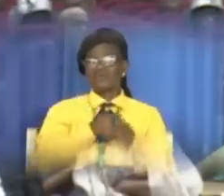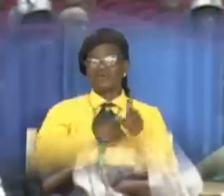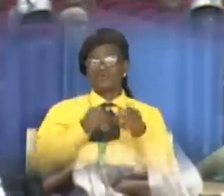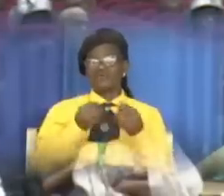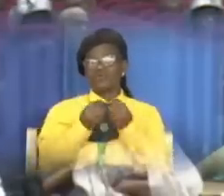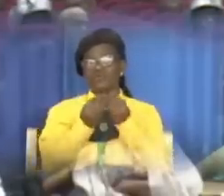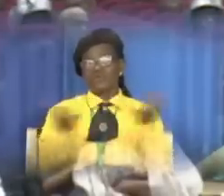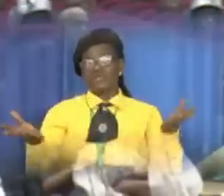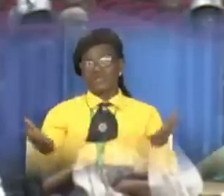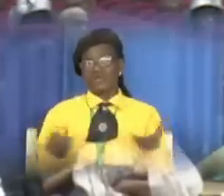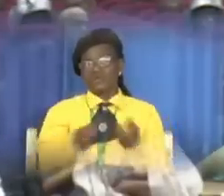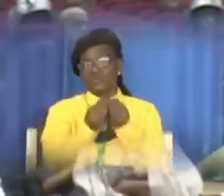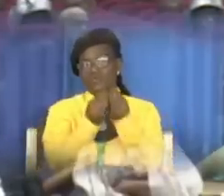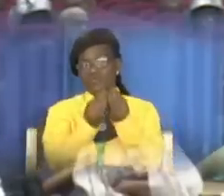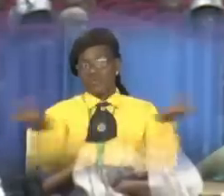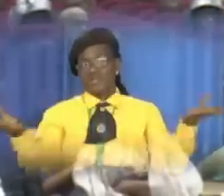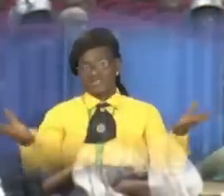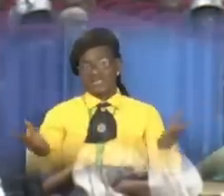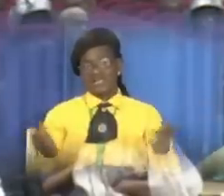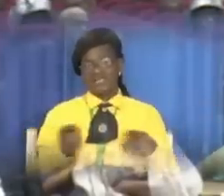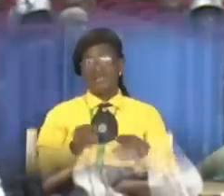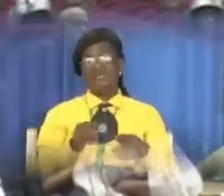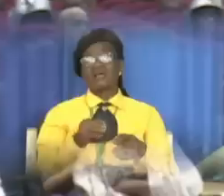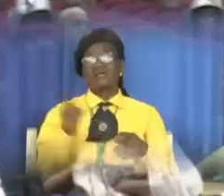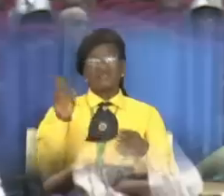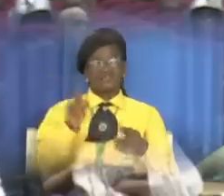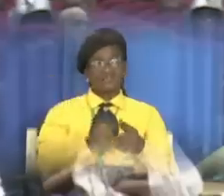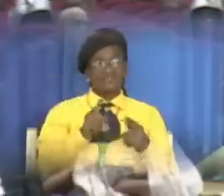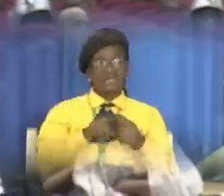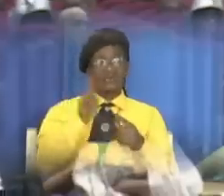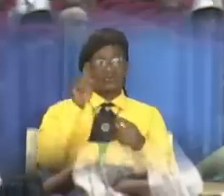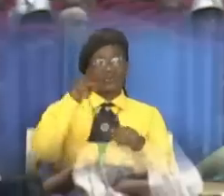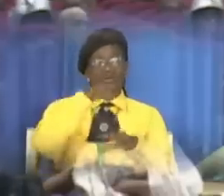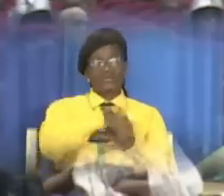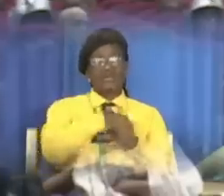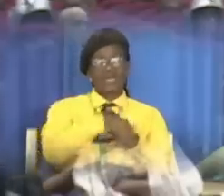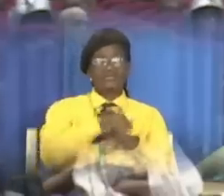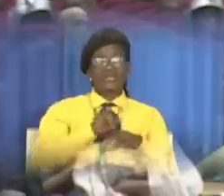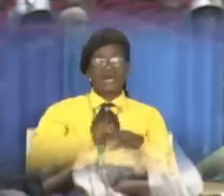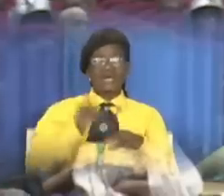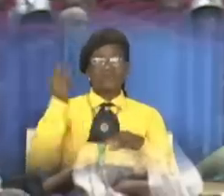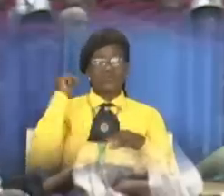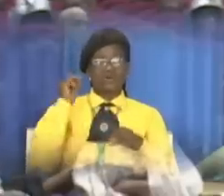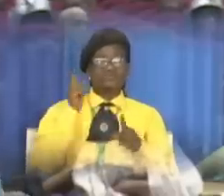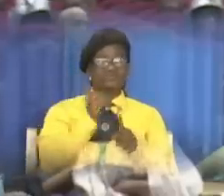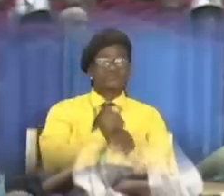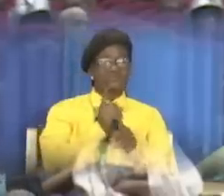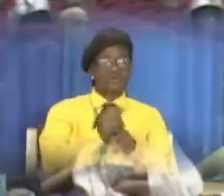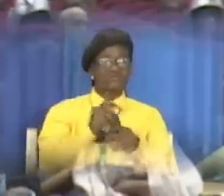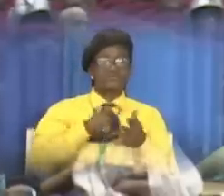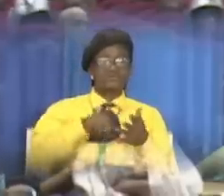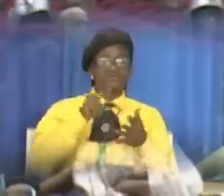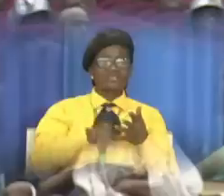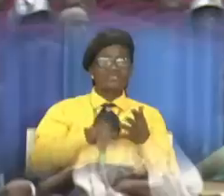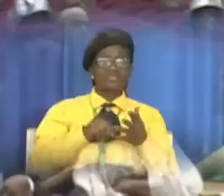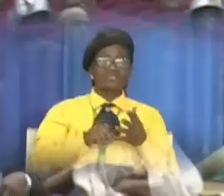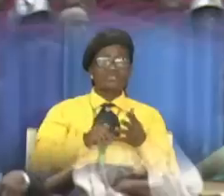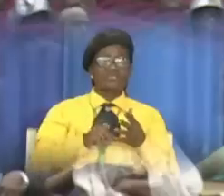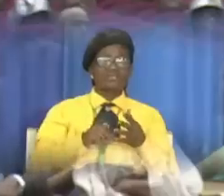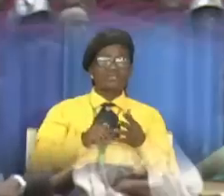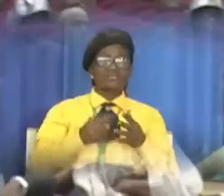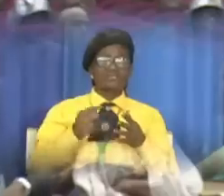Then one night, I was just reading the crossing of the Red Sea.